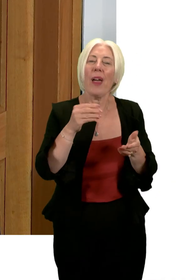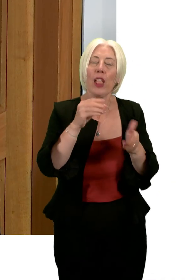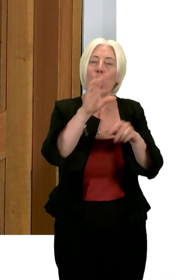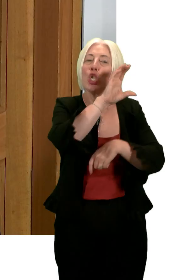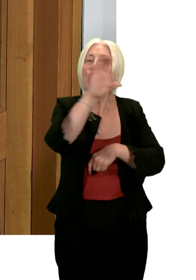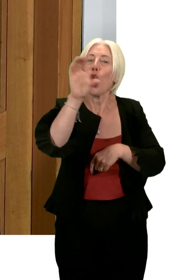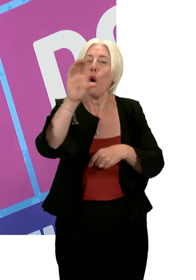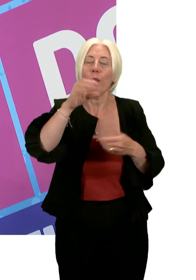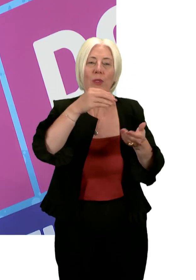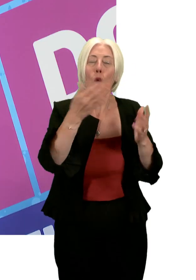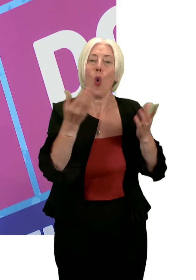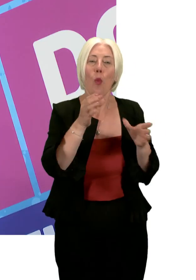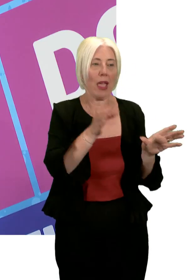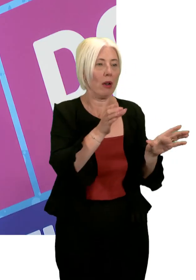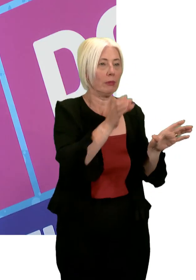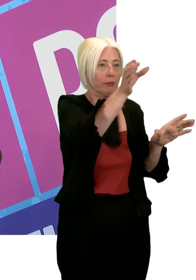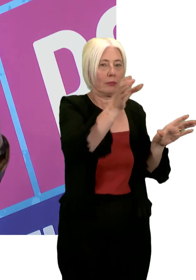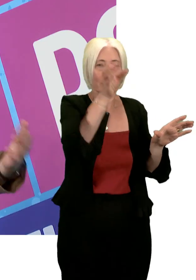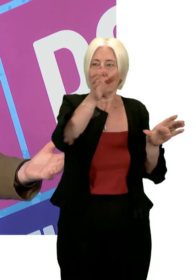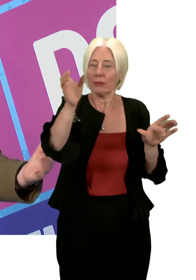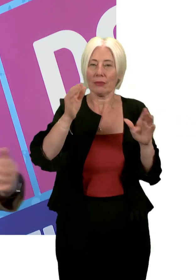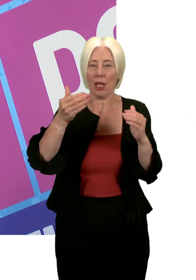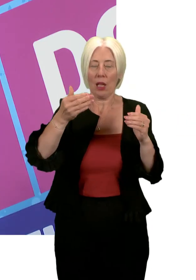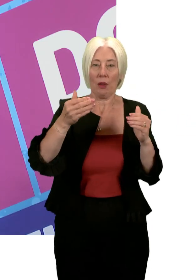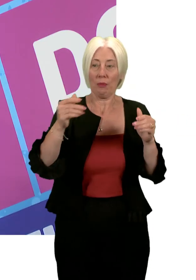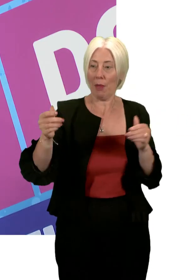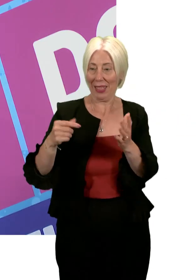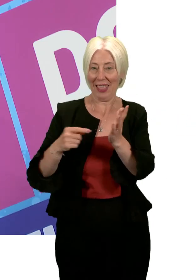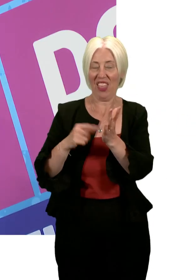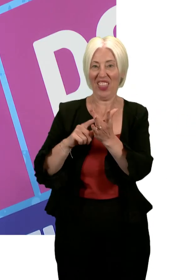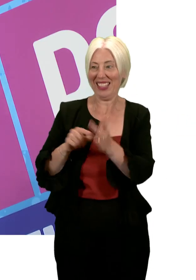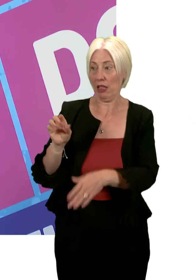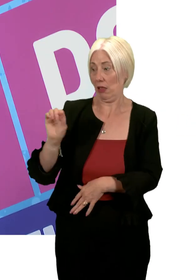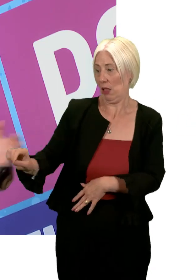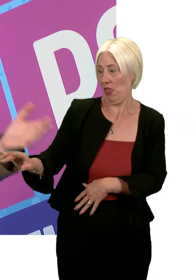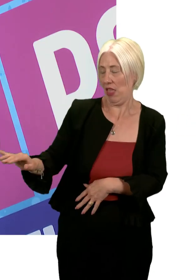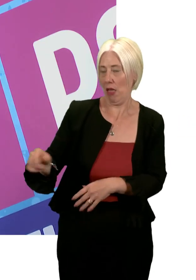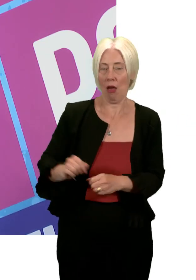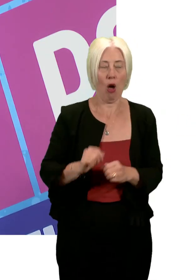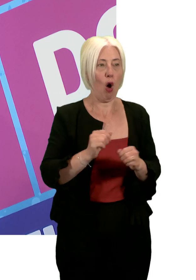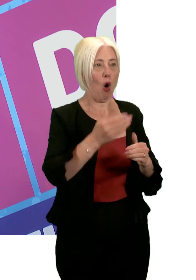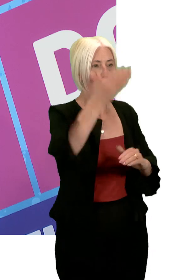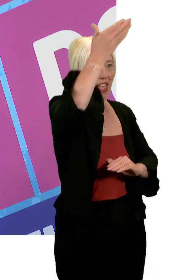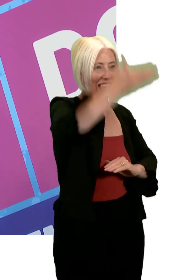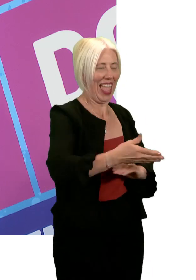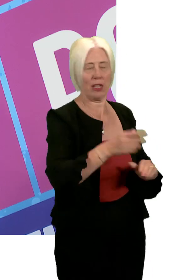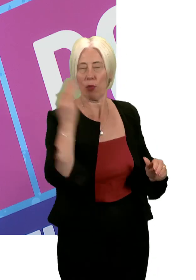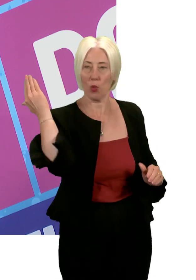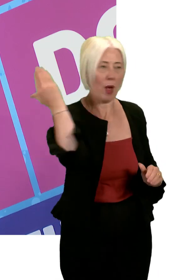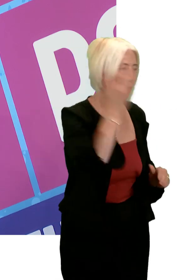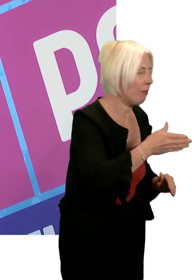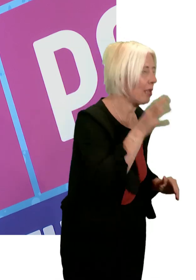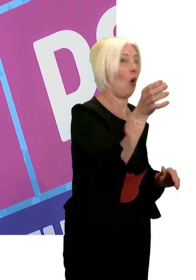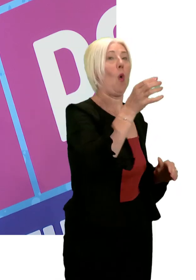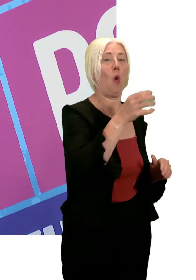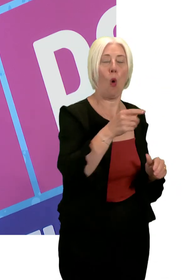within supermarkets, so end of aisle, in front of the tills, as you're checking out, whether we put soft